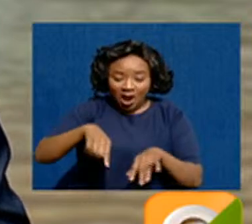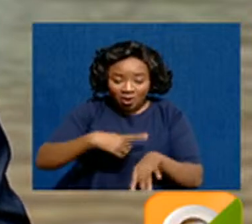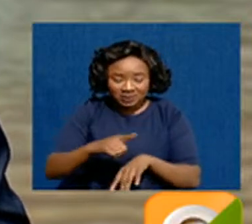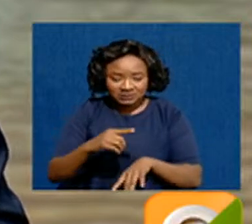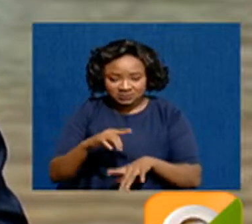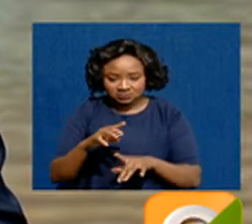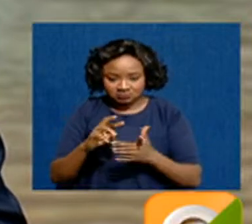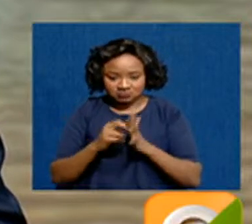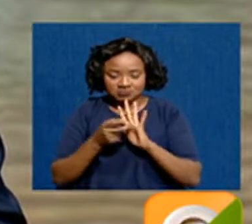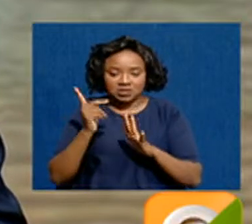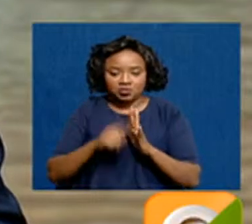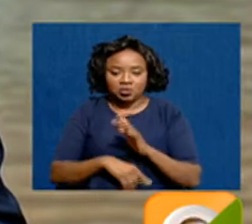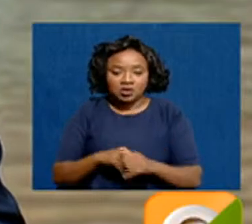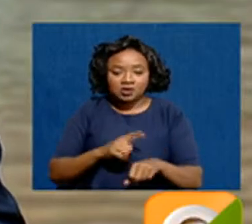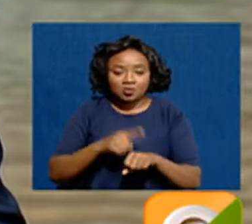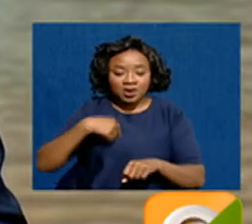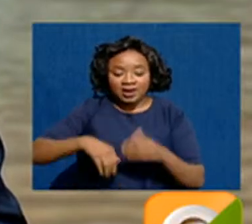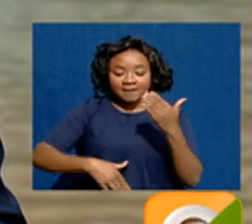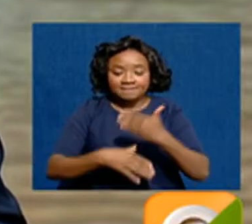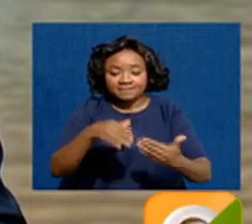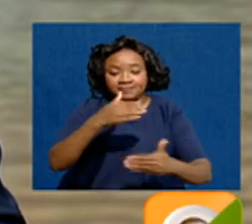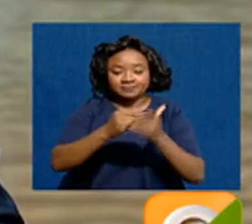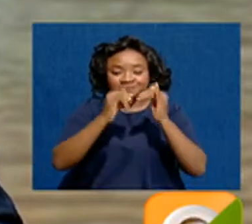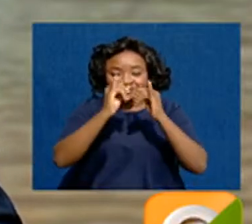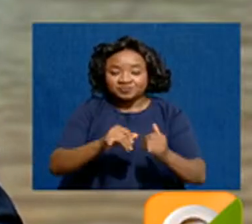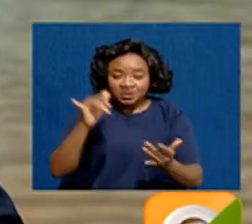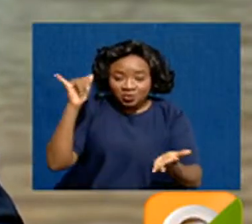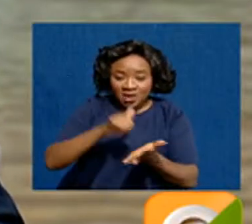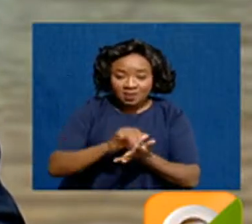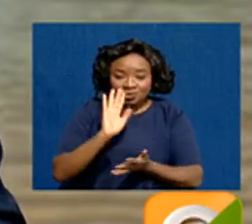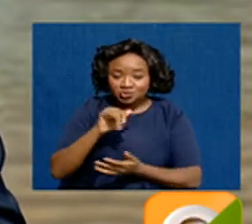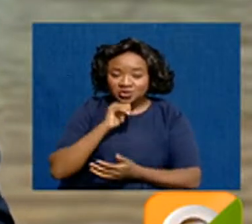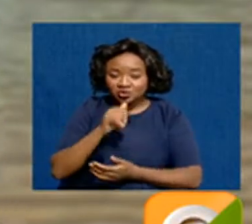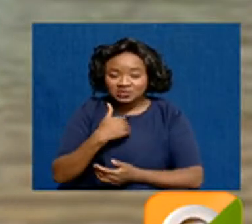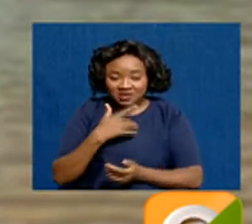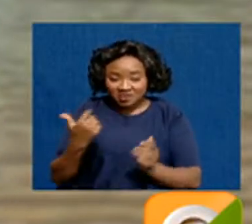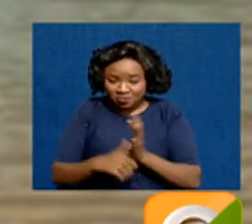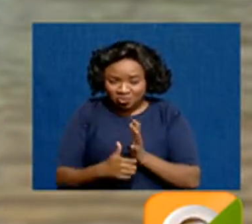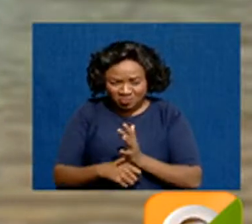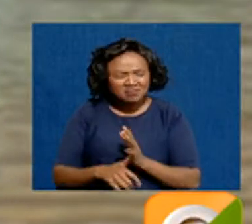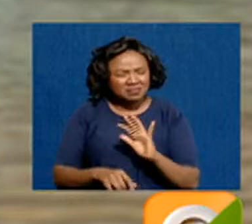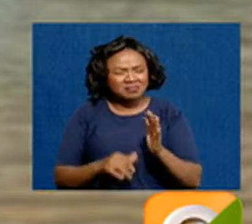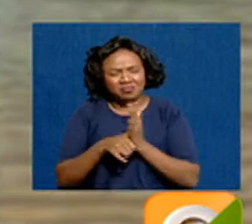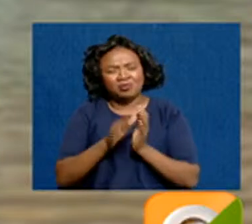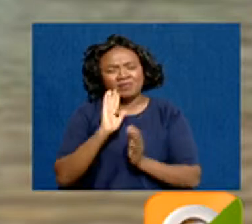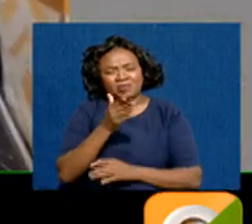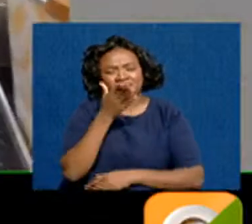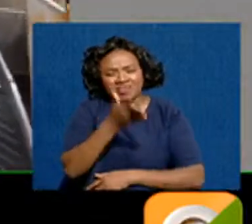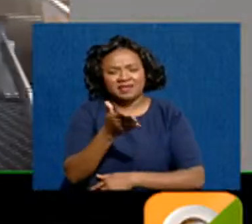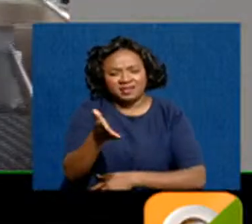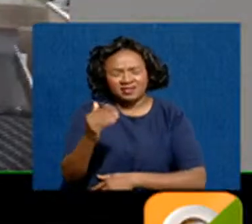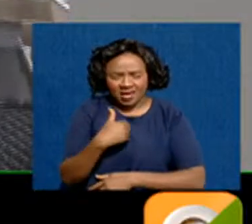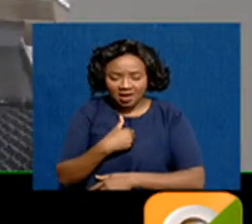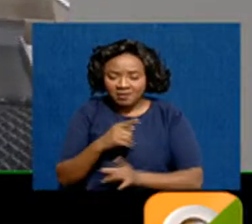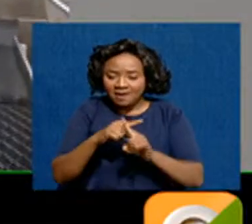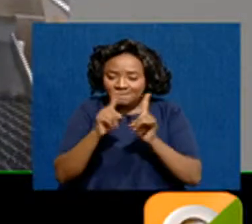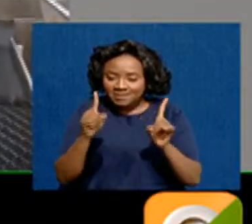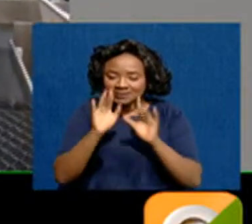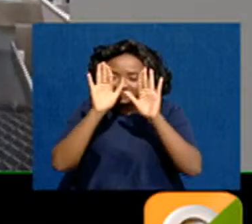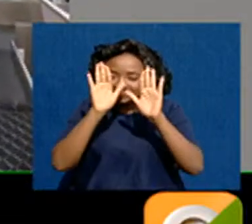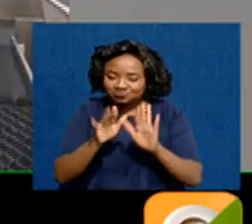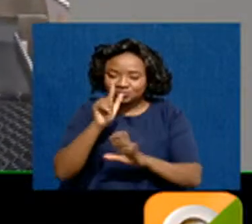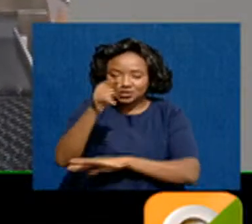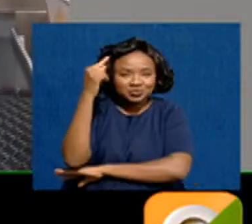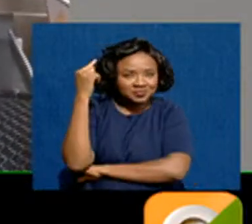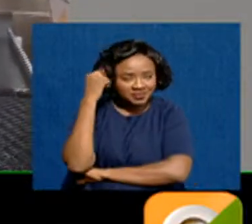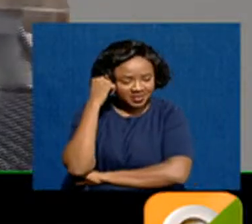that even when we build a new airport, there will not be a catastrophe? Of course not. But the question you always ask yourself, what is the